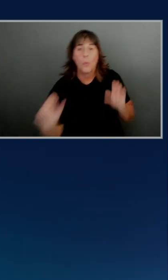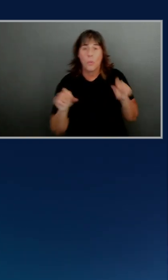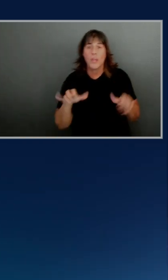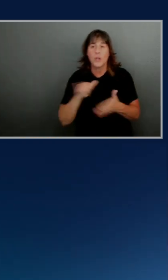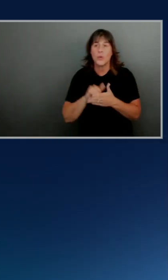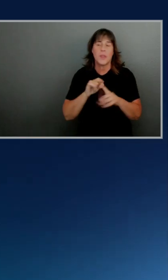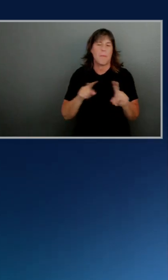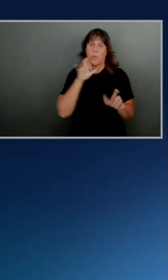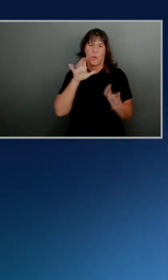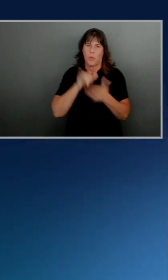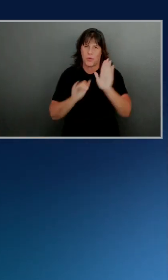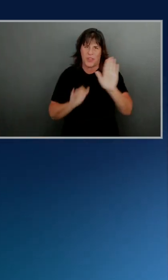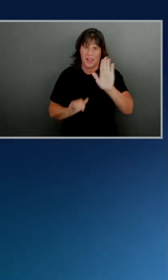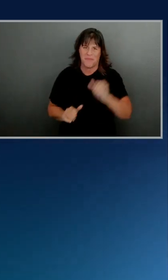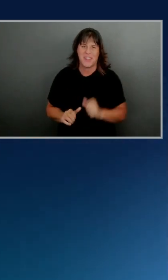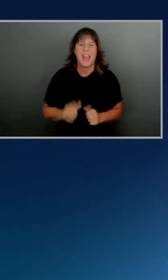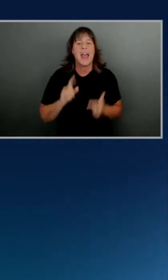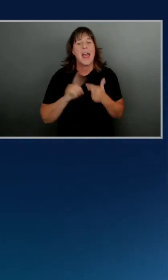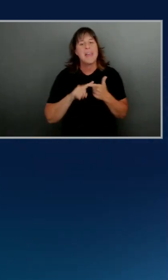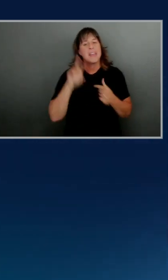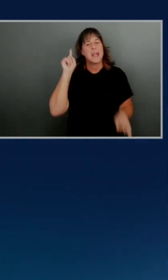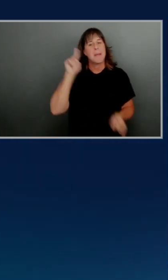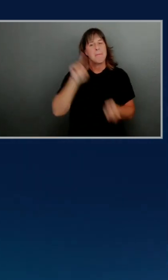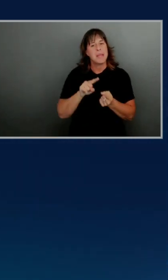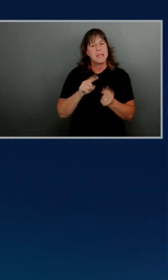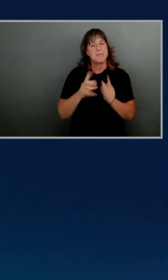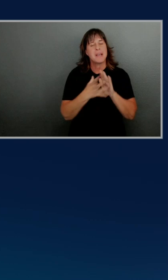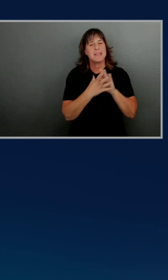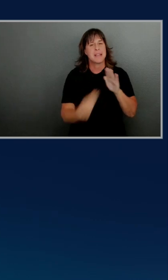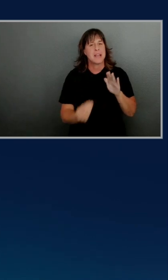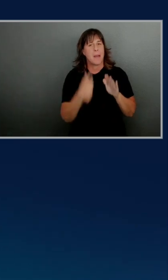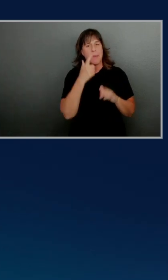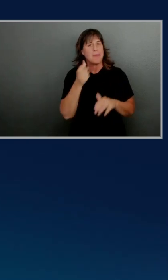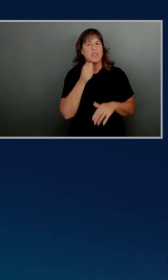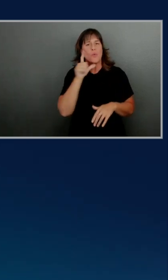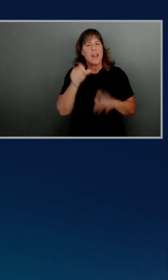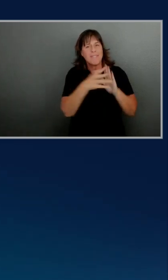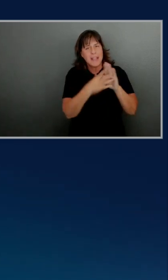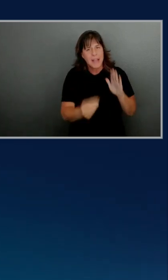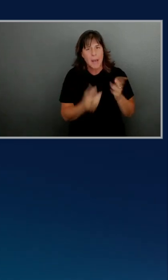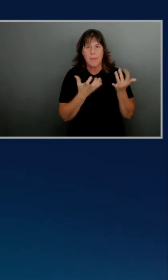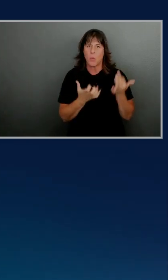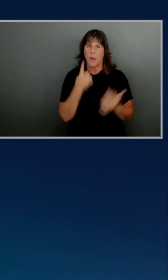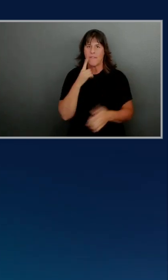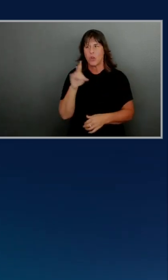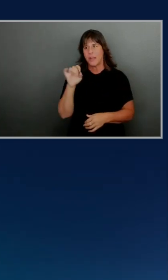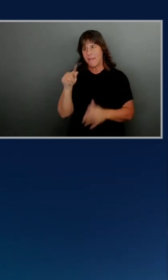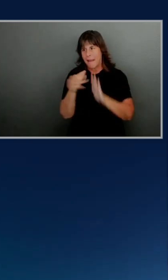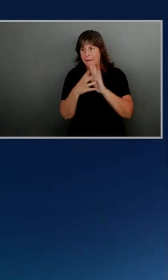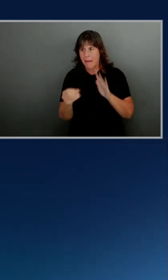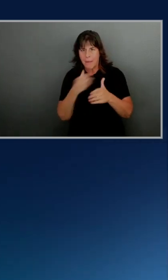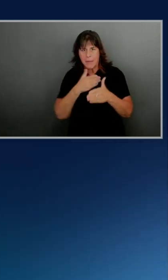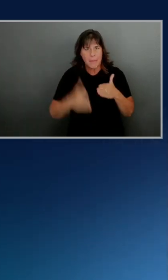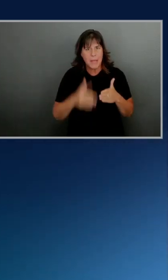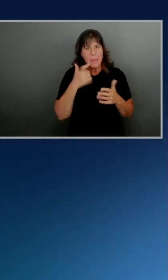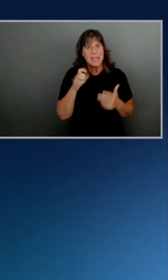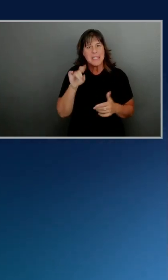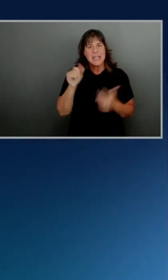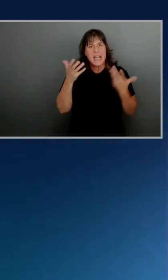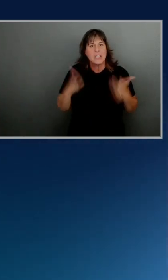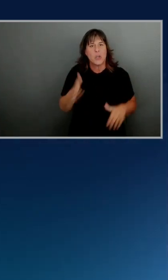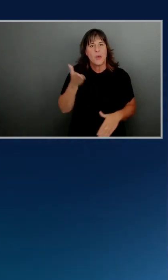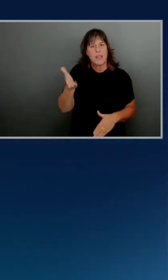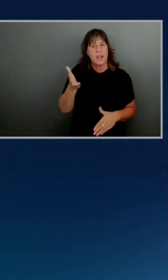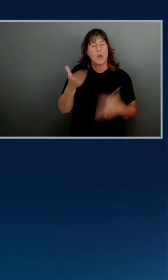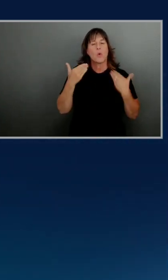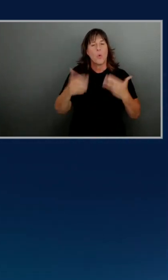to. And then, of course, it minimizes the copy time because you don't have to wait for your data copies to complete because the data is just there. So you can start your